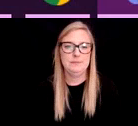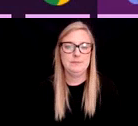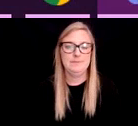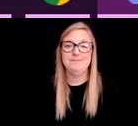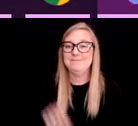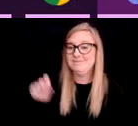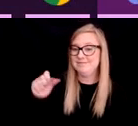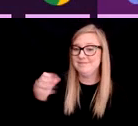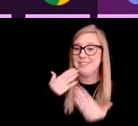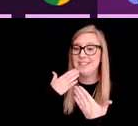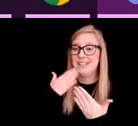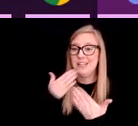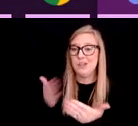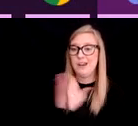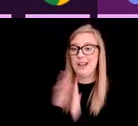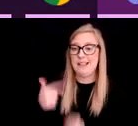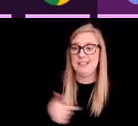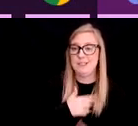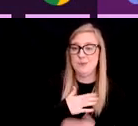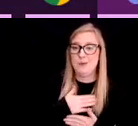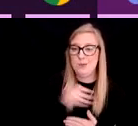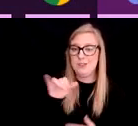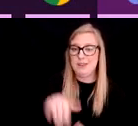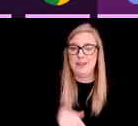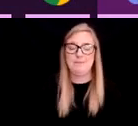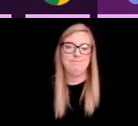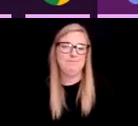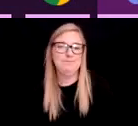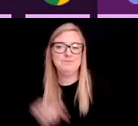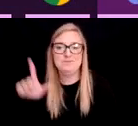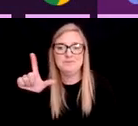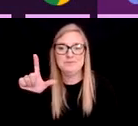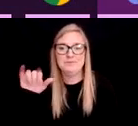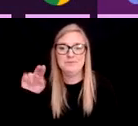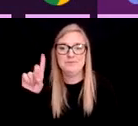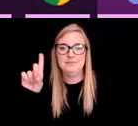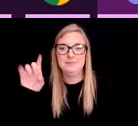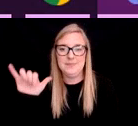Absolutely. Thank you for having us. We really appreciate it. This is Lindsay. Thank you so